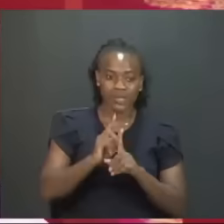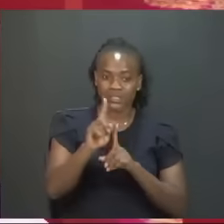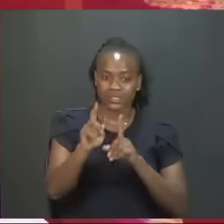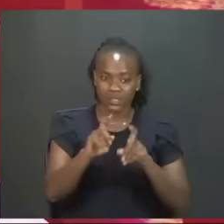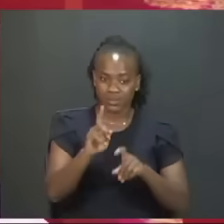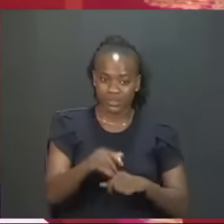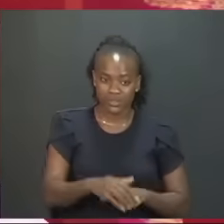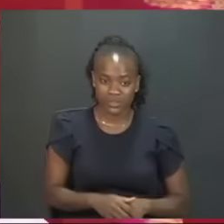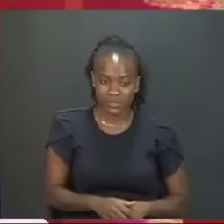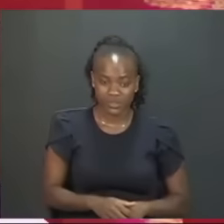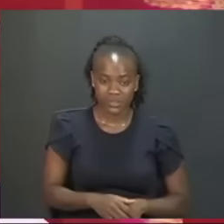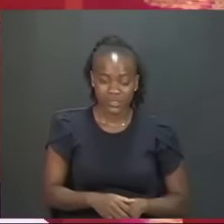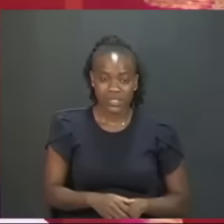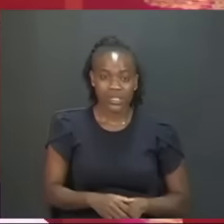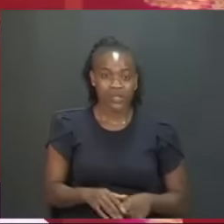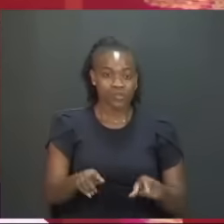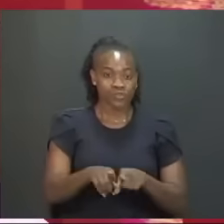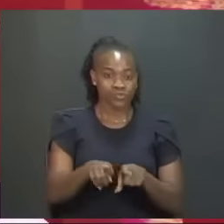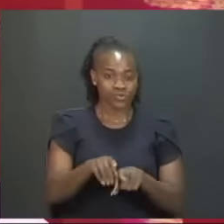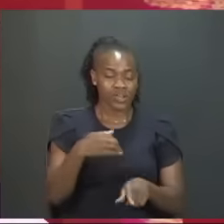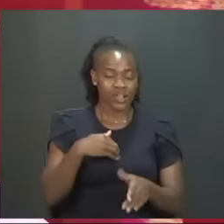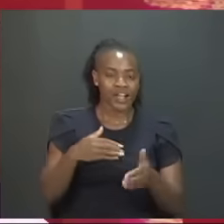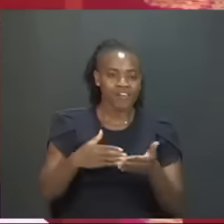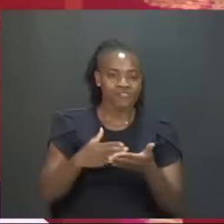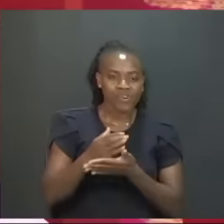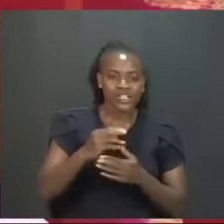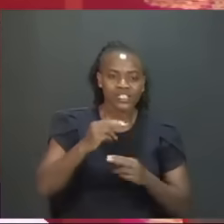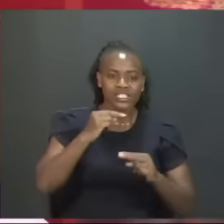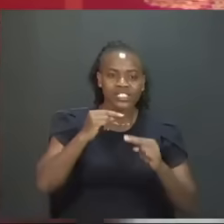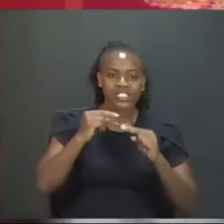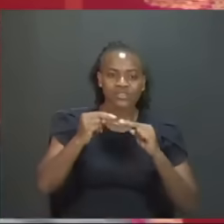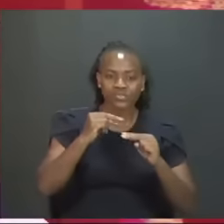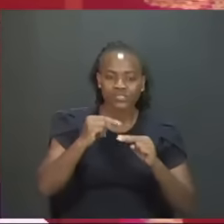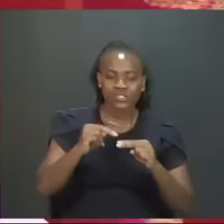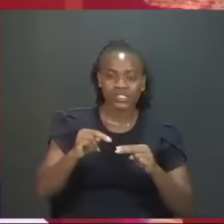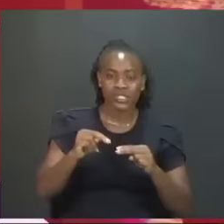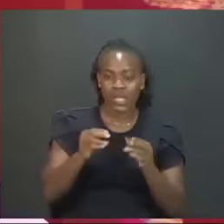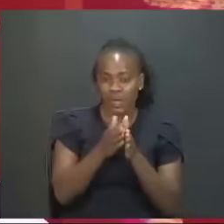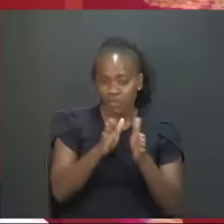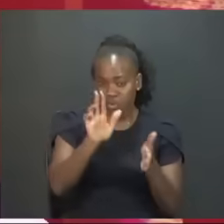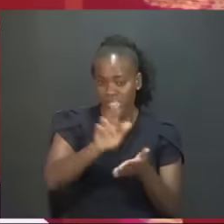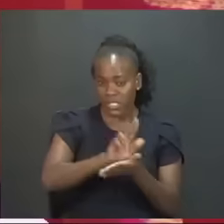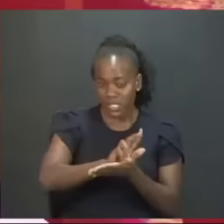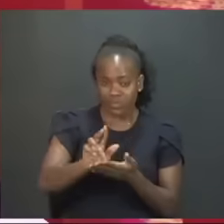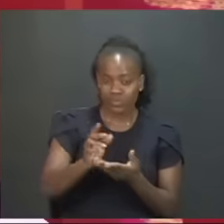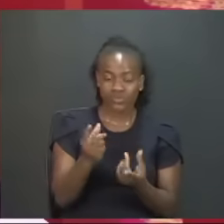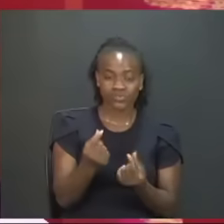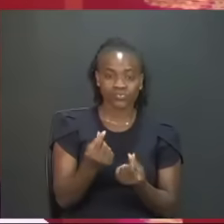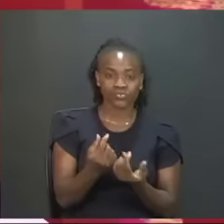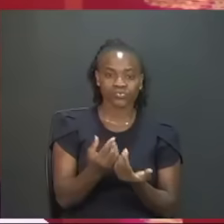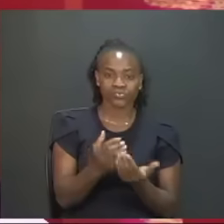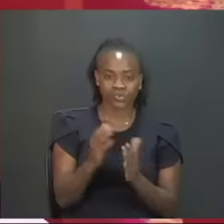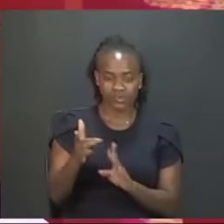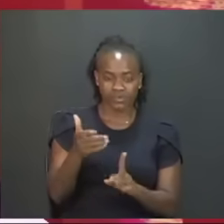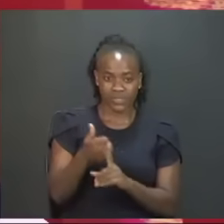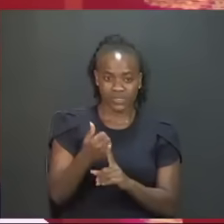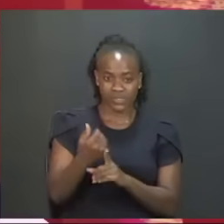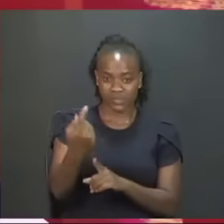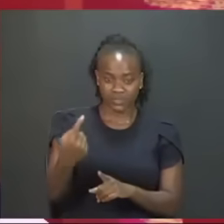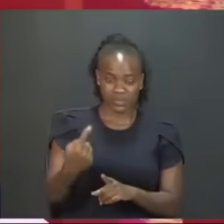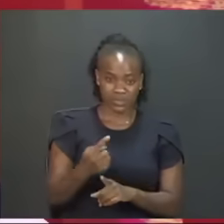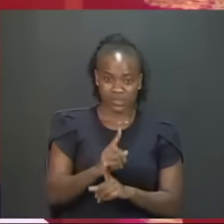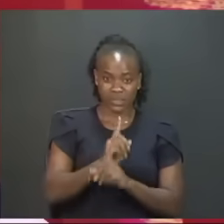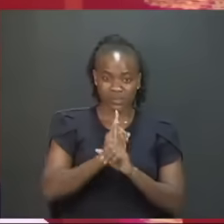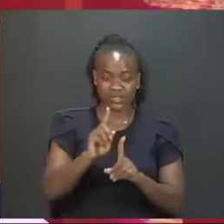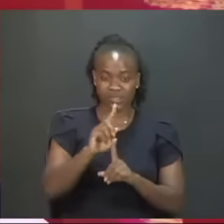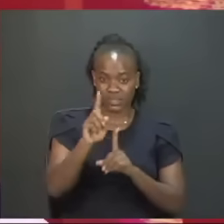questions. And they also have a right to negotiate and then use the 3 weeks time window that you have given them in your